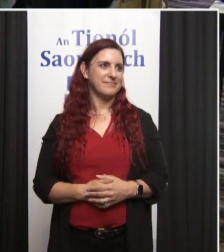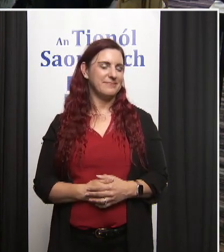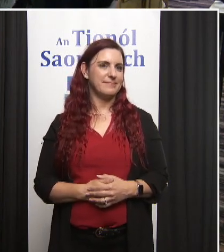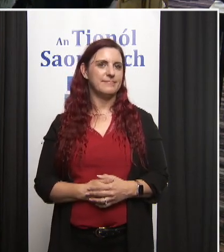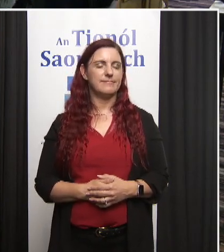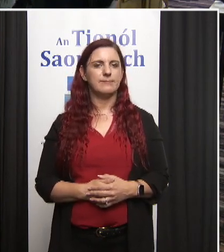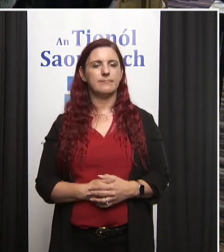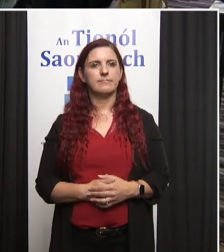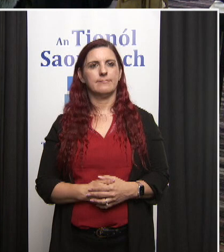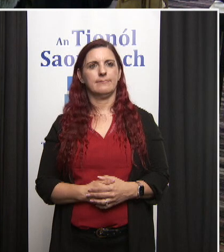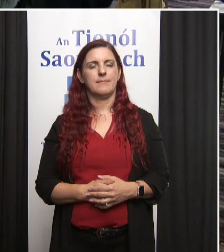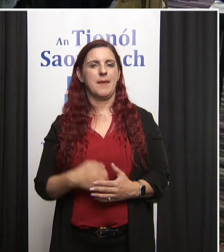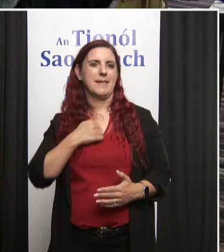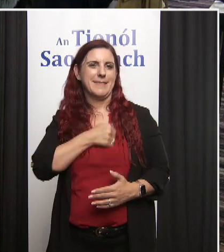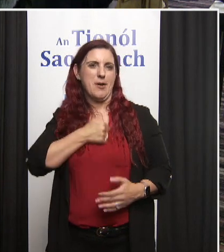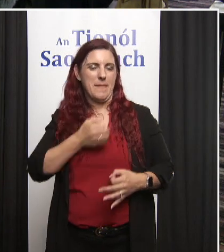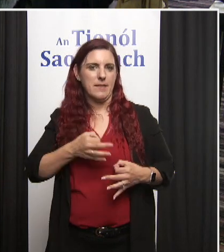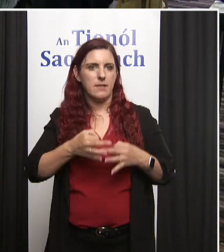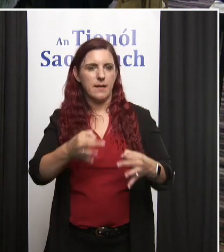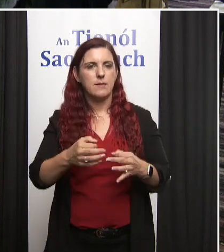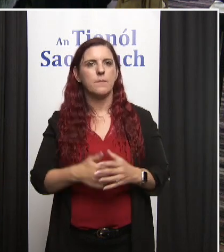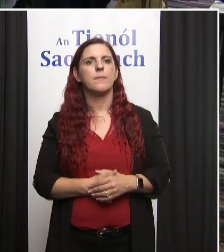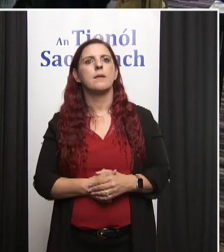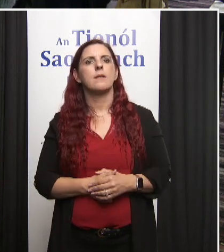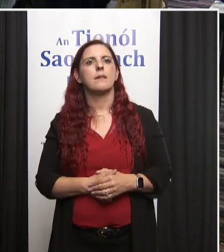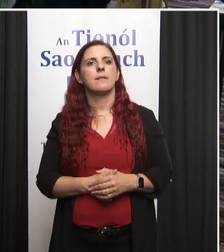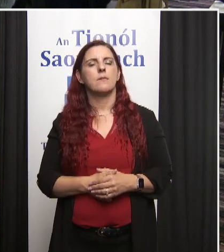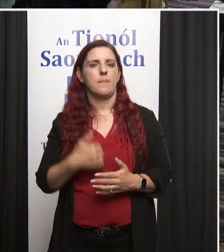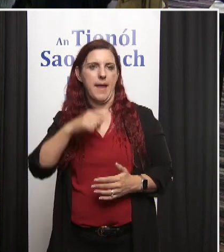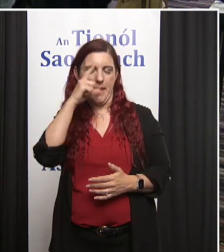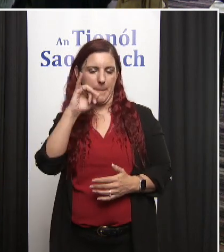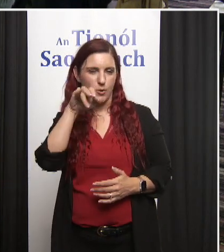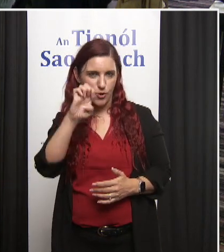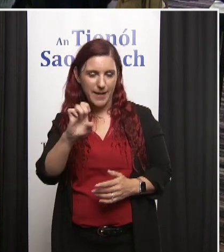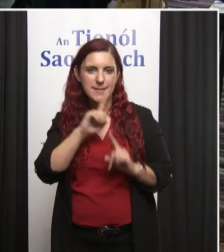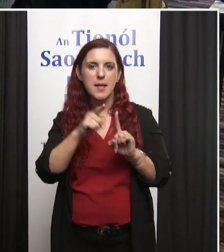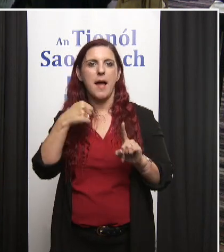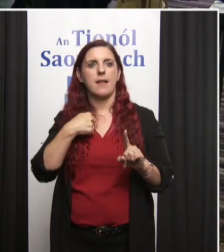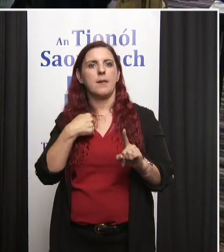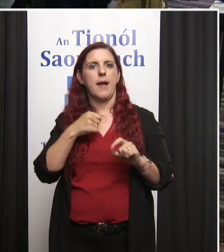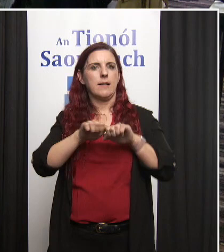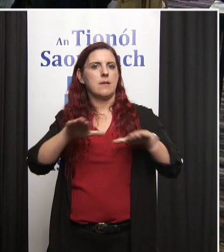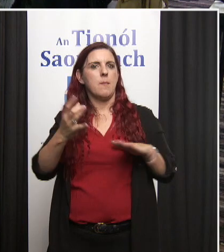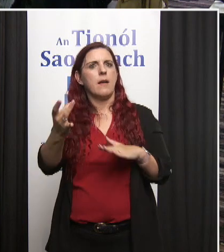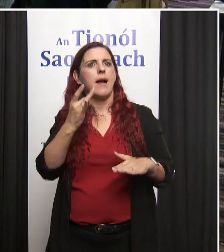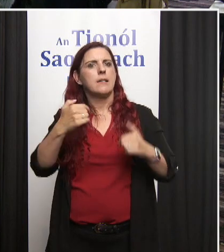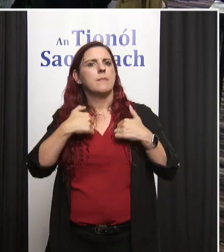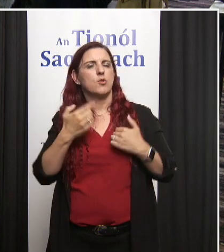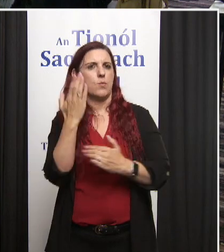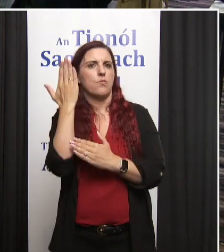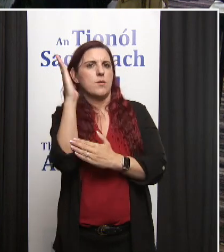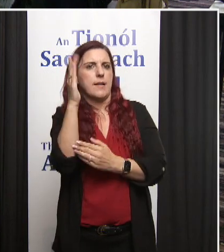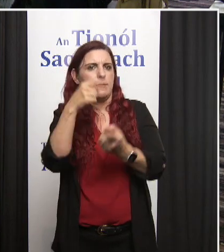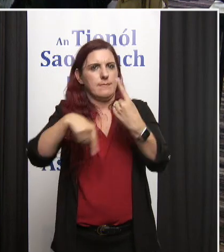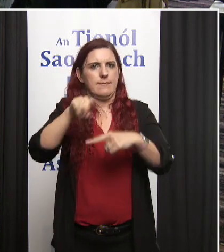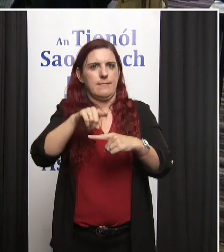So, yeah, finally, sorry about that, everybody. So, yeah, Janice is my name. My table has asked me to present this